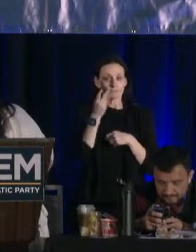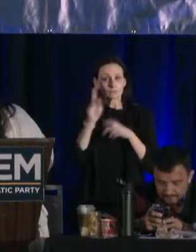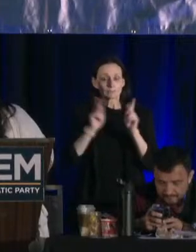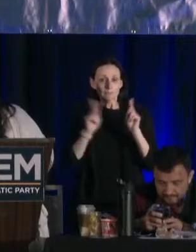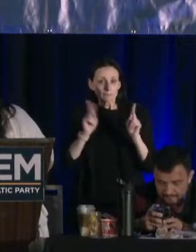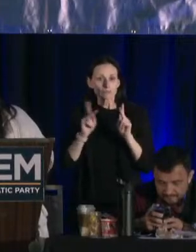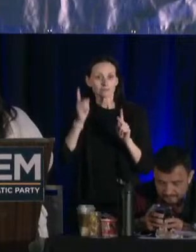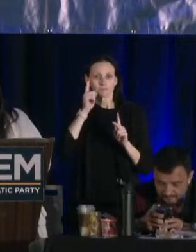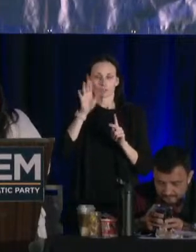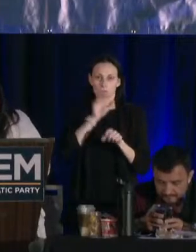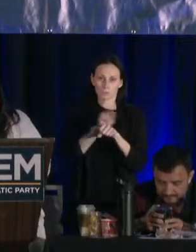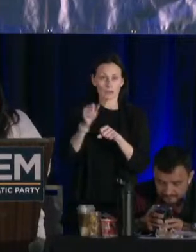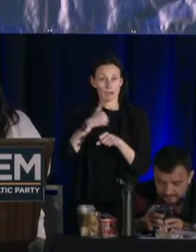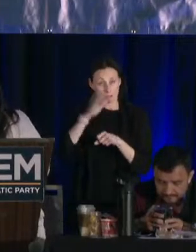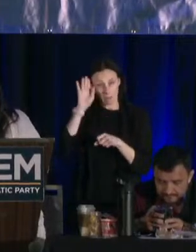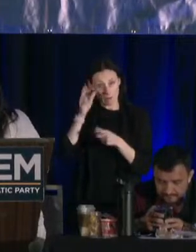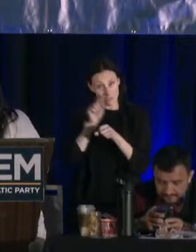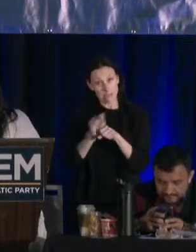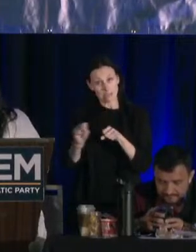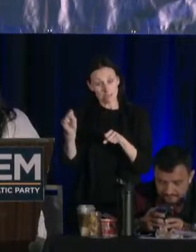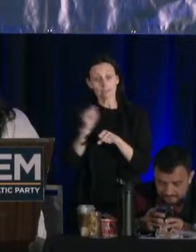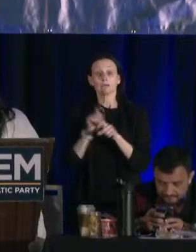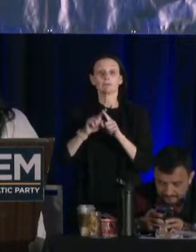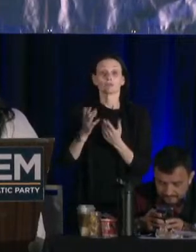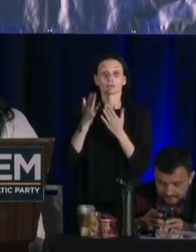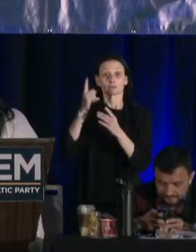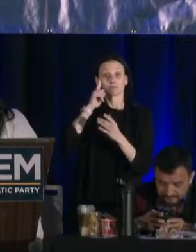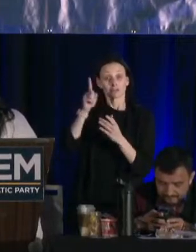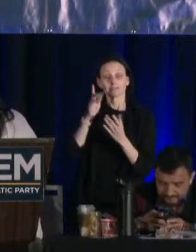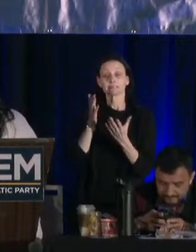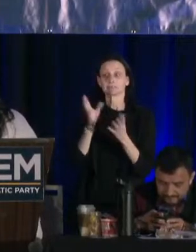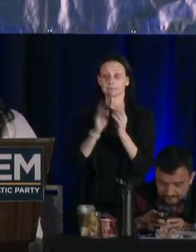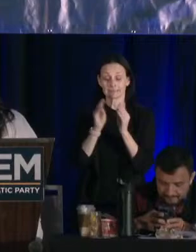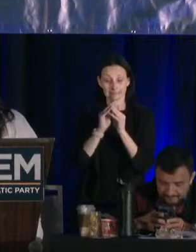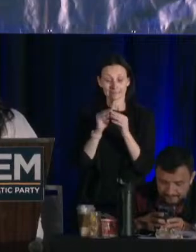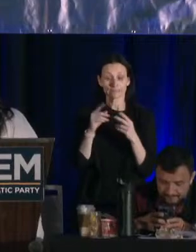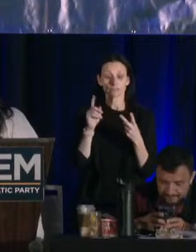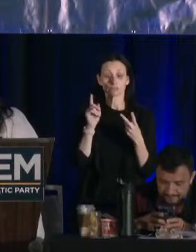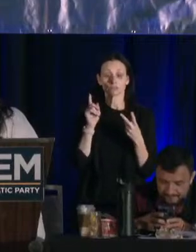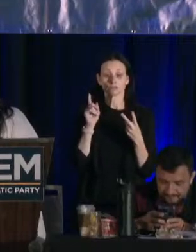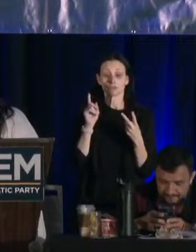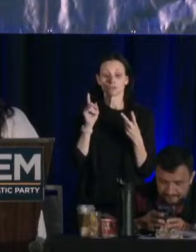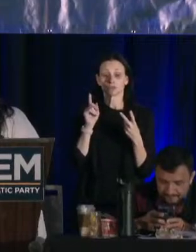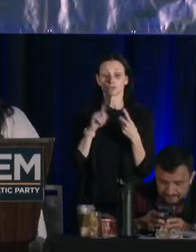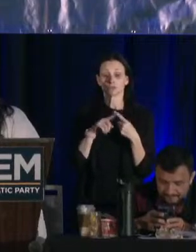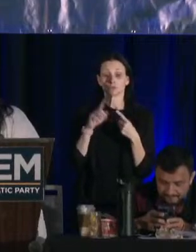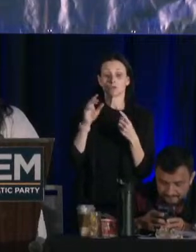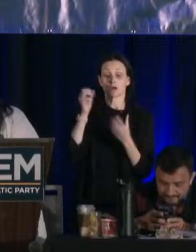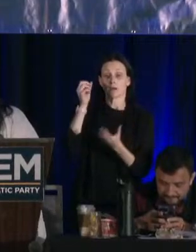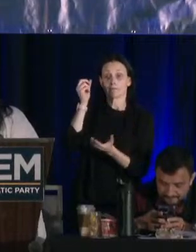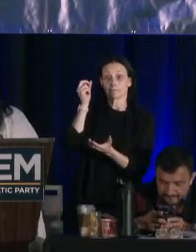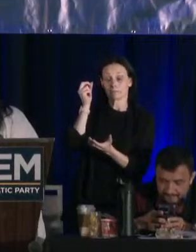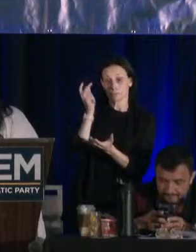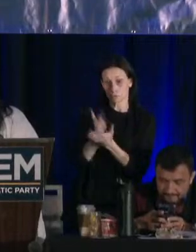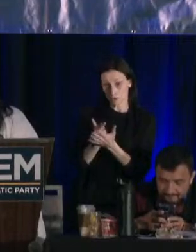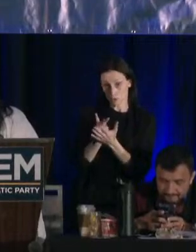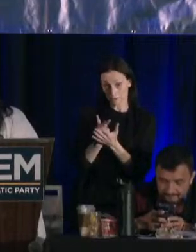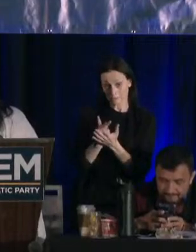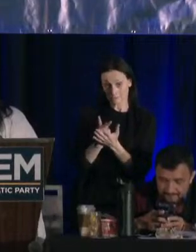the work. It's a ton of work. The recommendation that this committee put forward was to approve